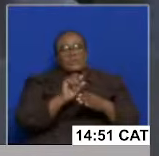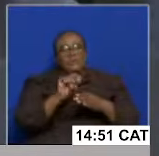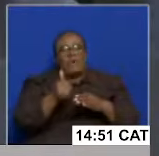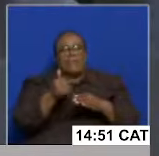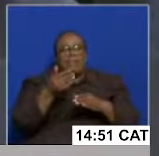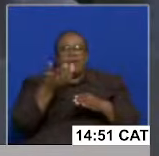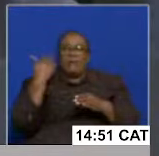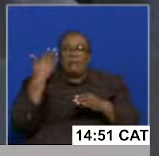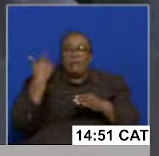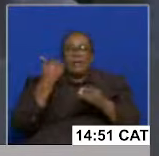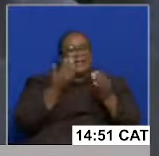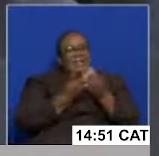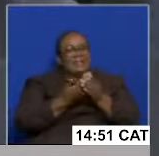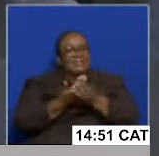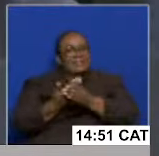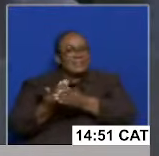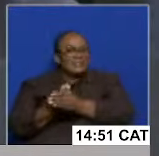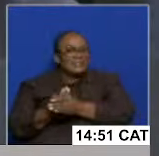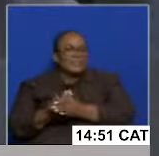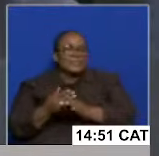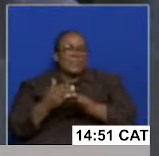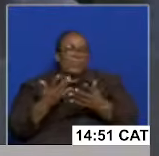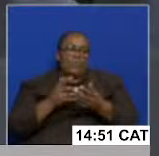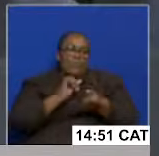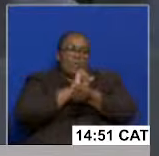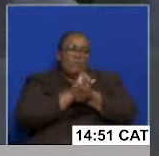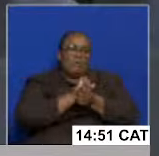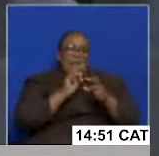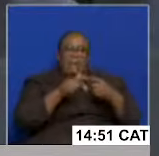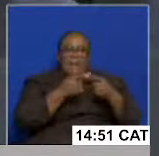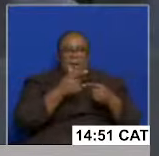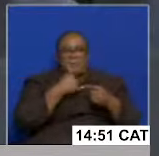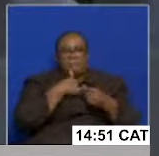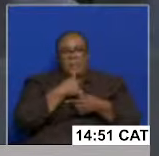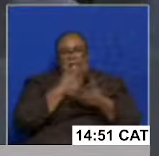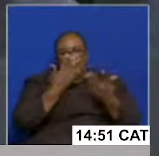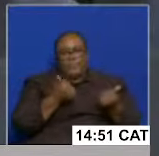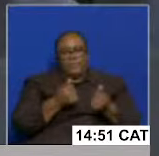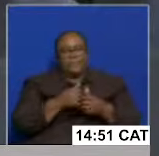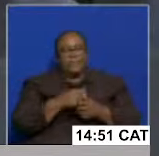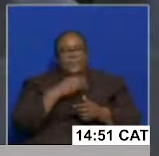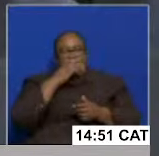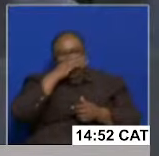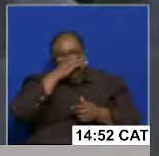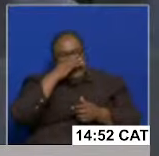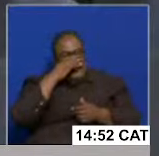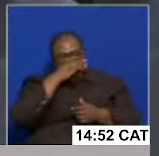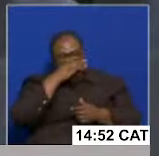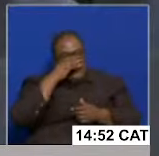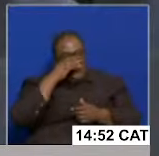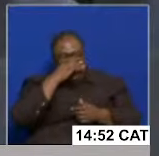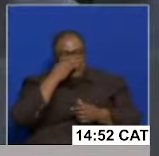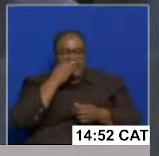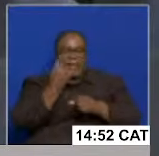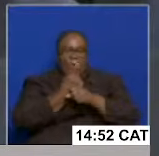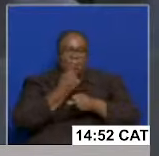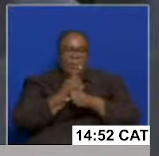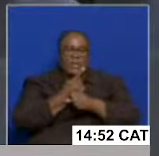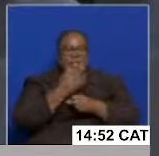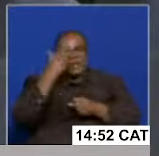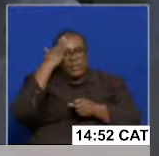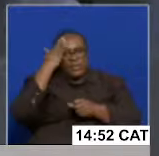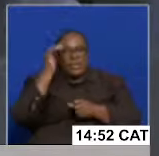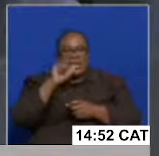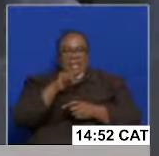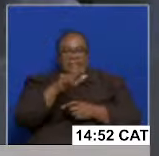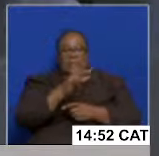or what was the arrest all about. Yes. I only knew later that they were arrested